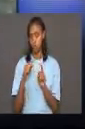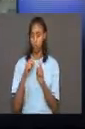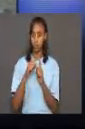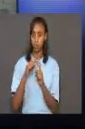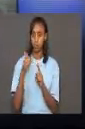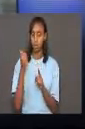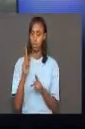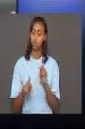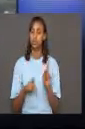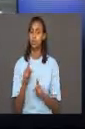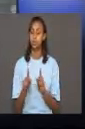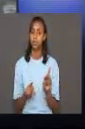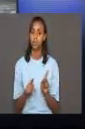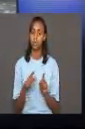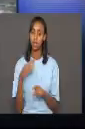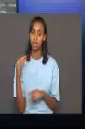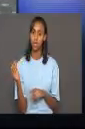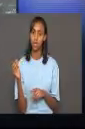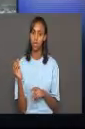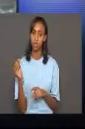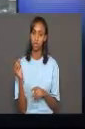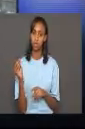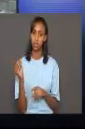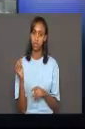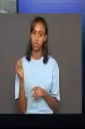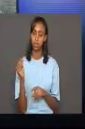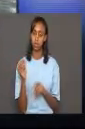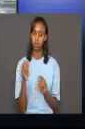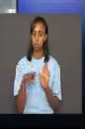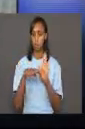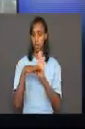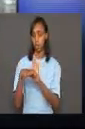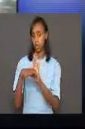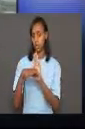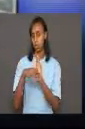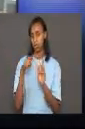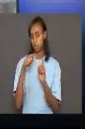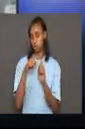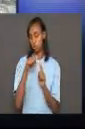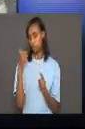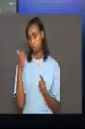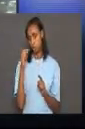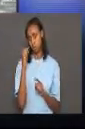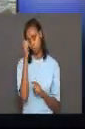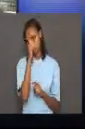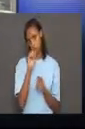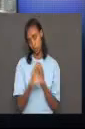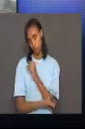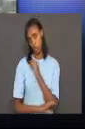their local society and ambassadors for their country.